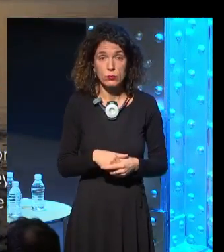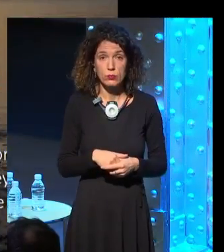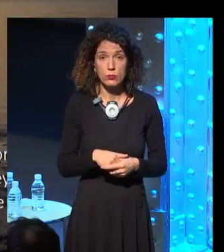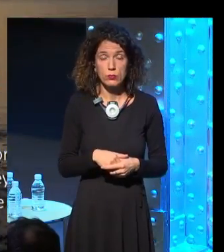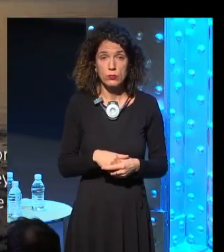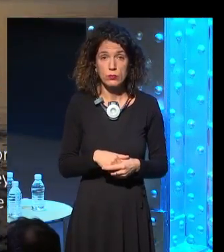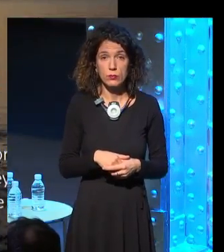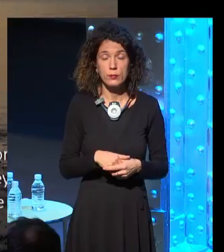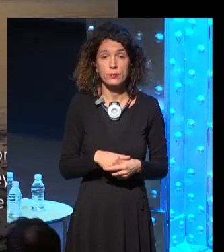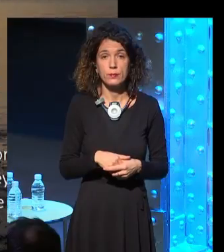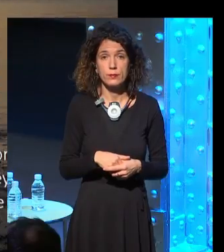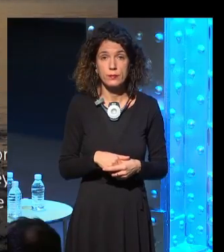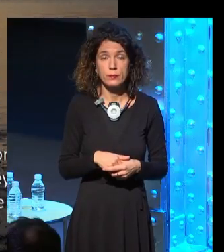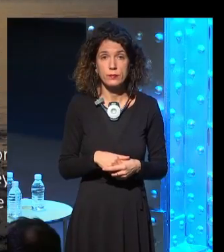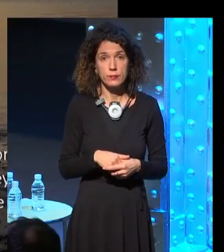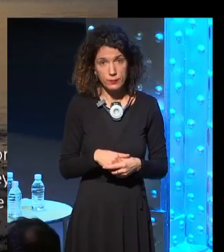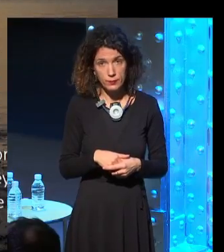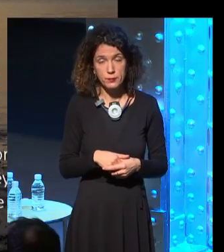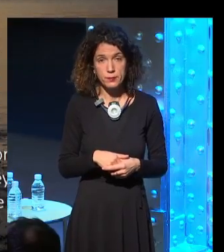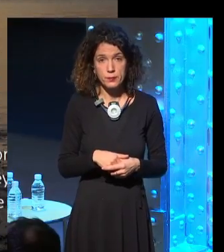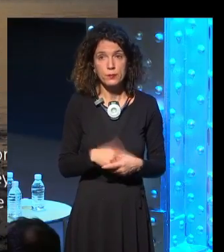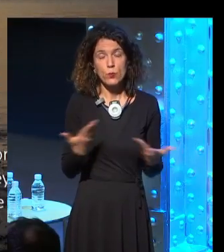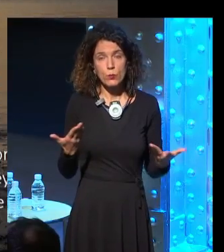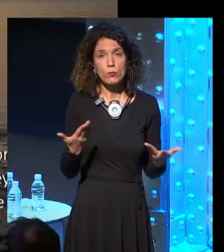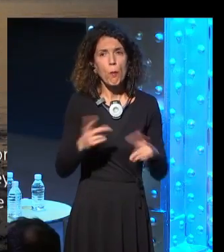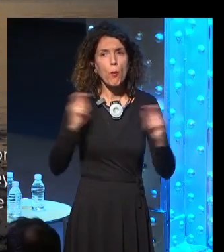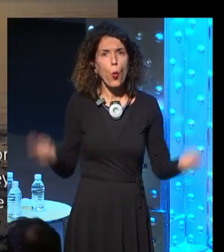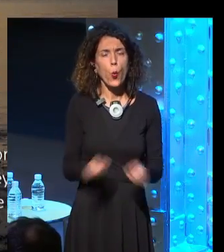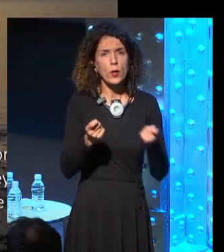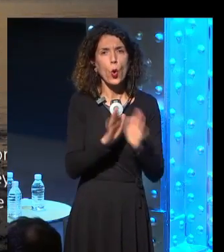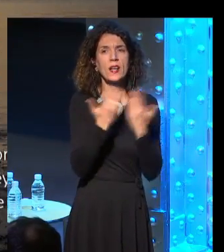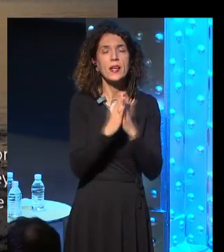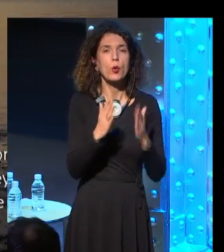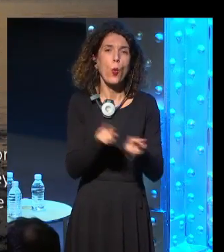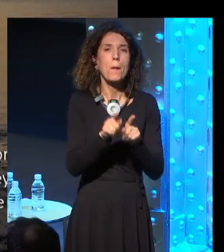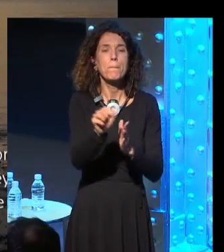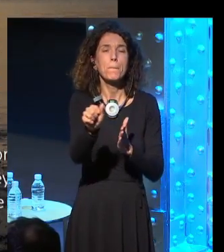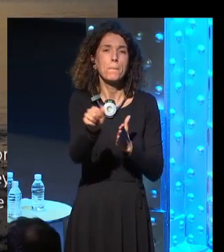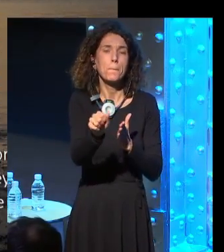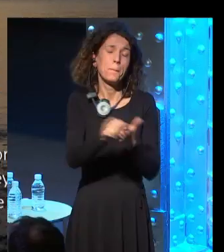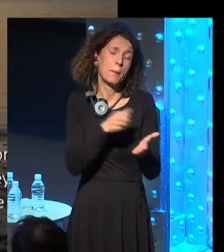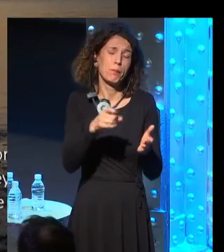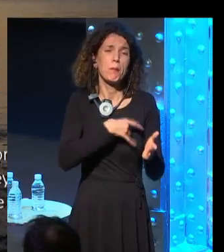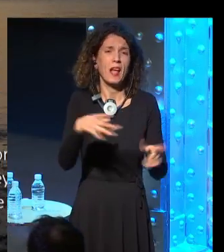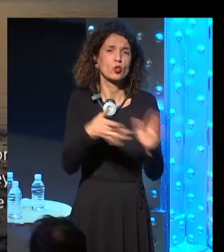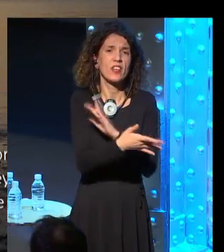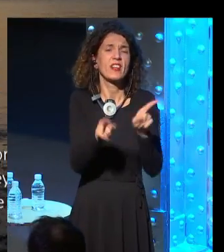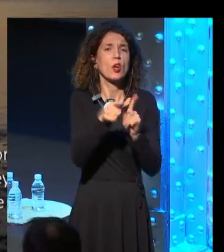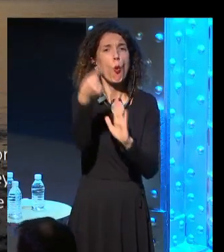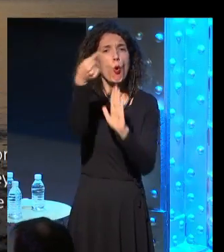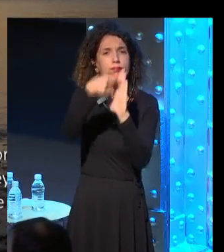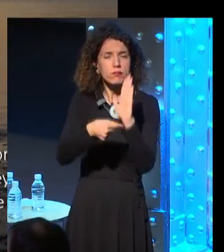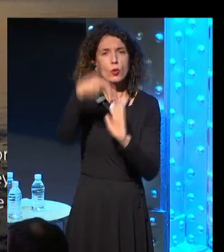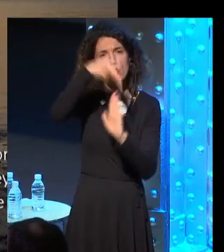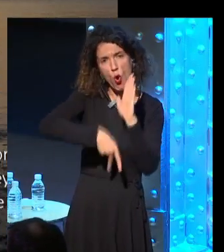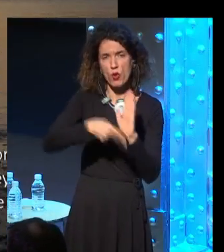we had another white paper underscoring that we need better indicators of quality of life so that the individual